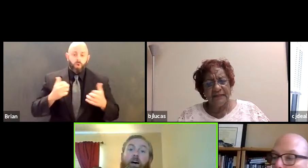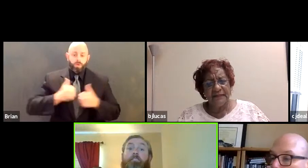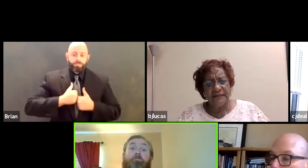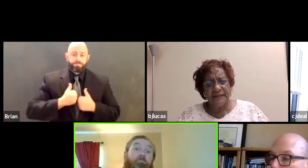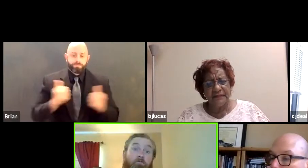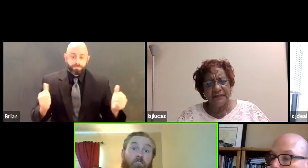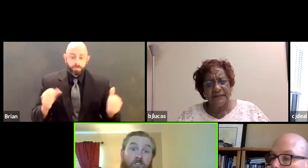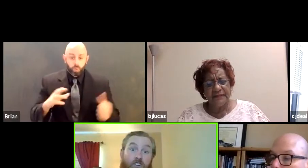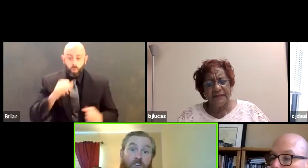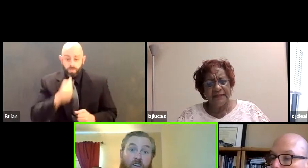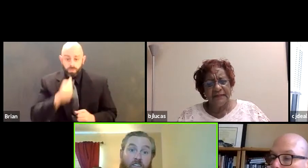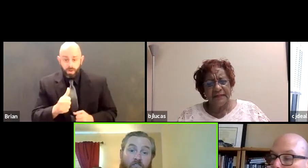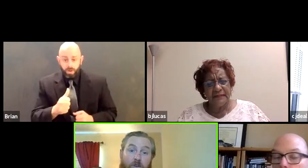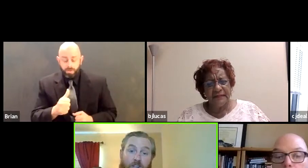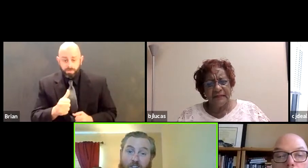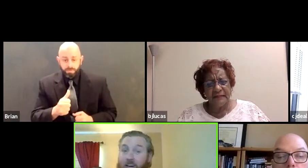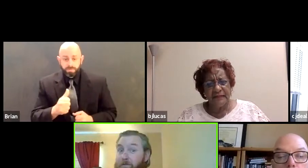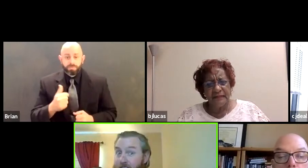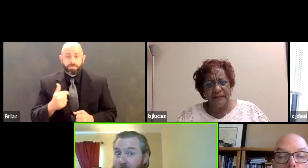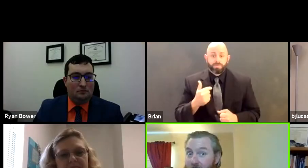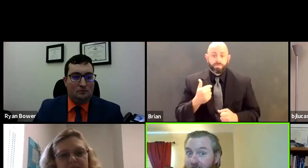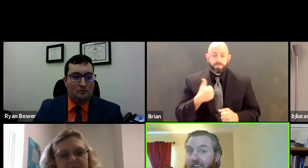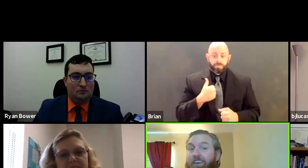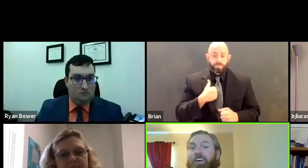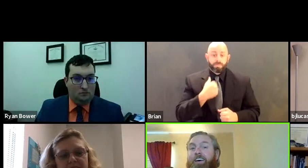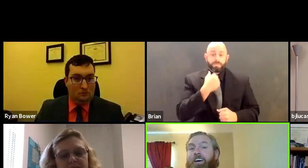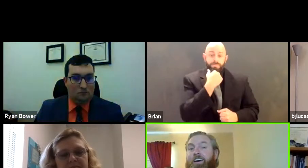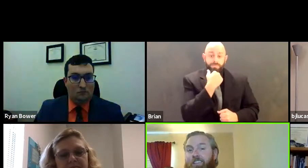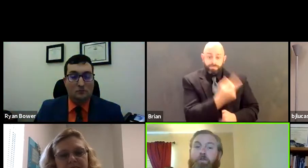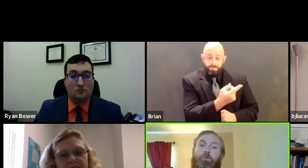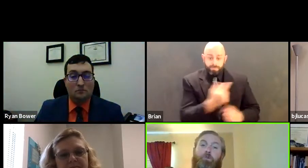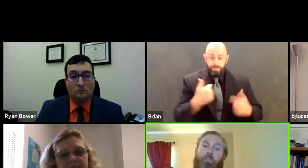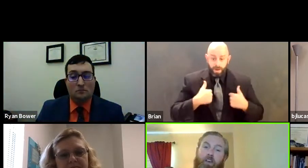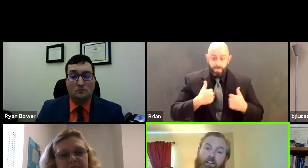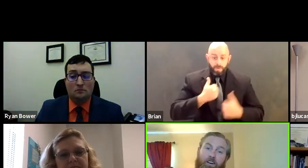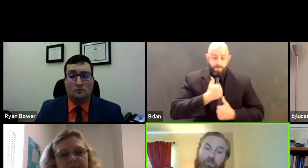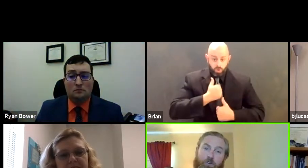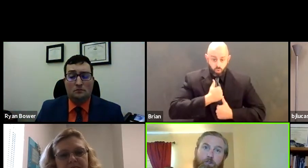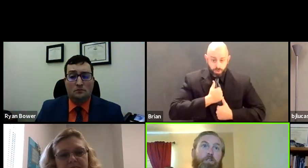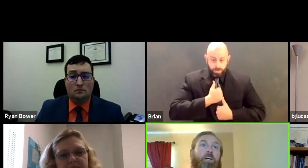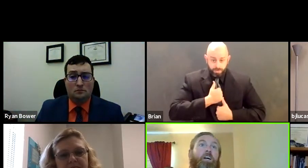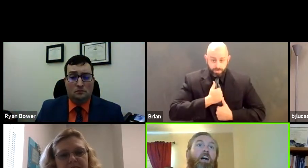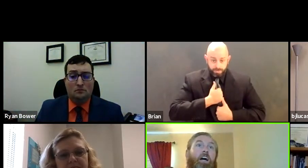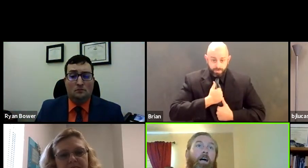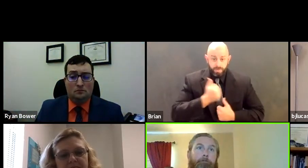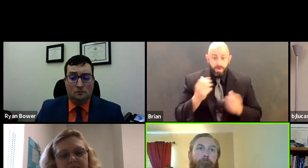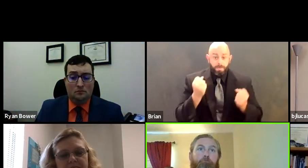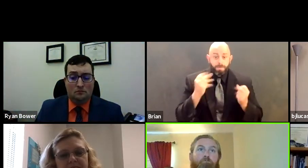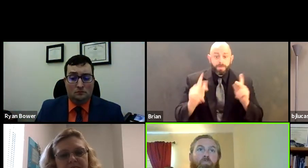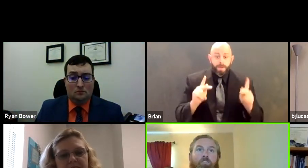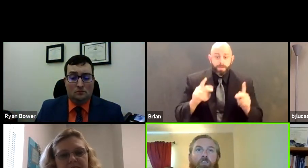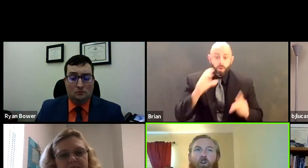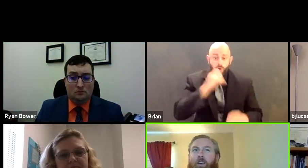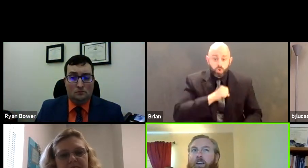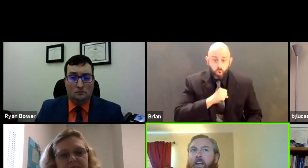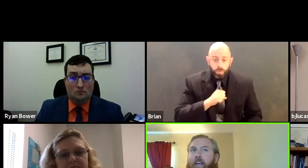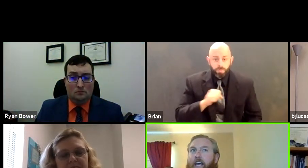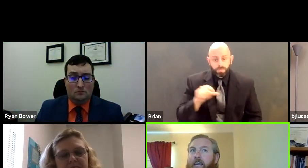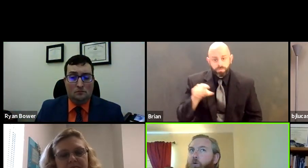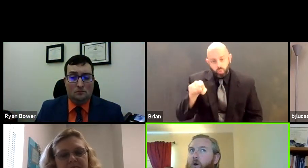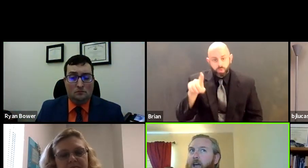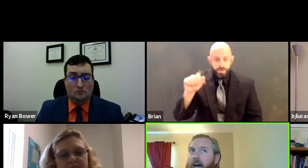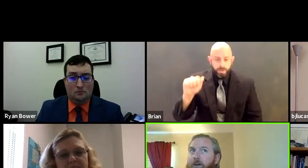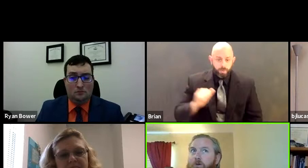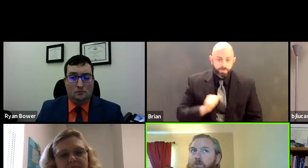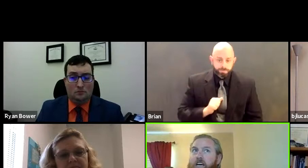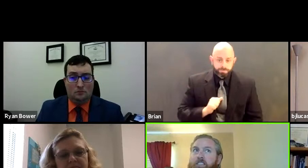not. By volunteering the information that I'm a veteran, a lot of people then assume. So